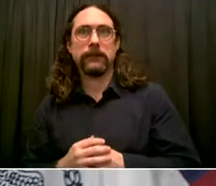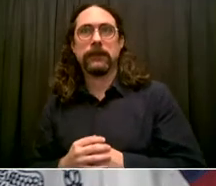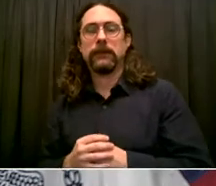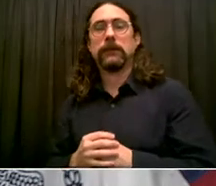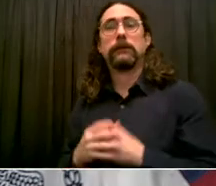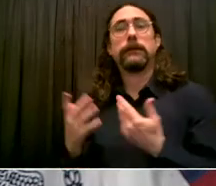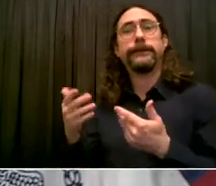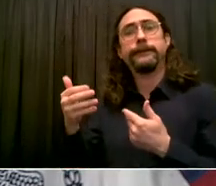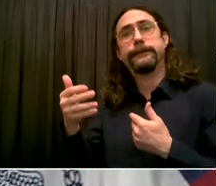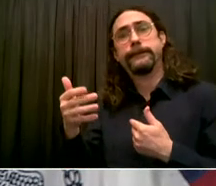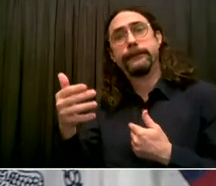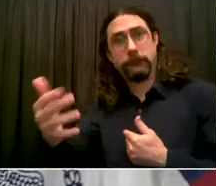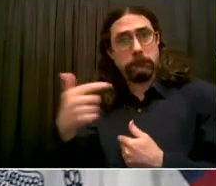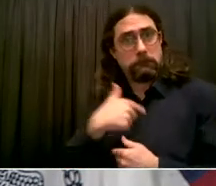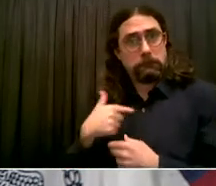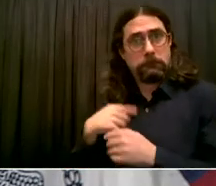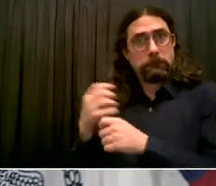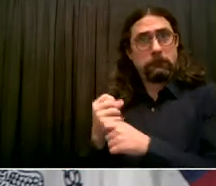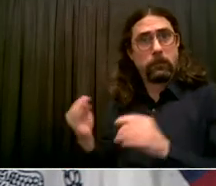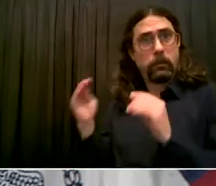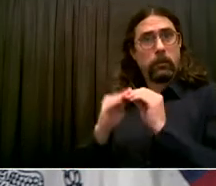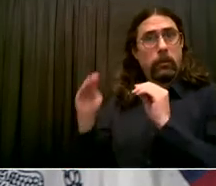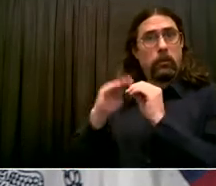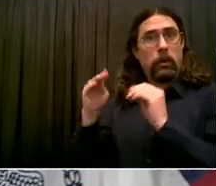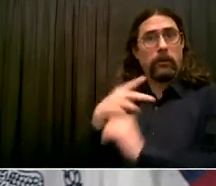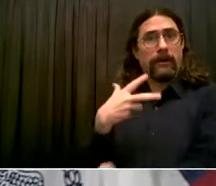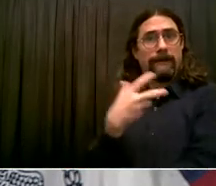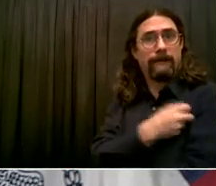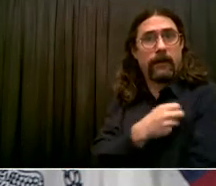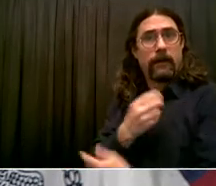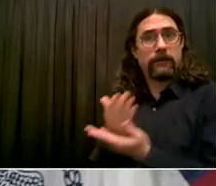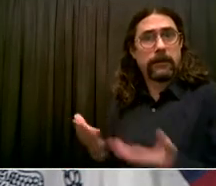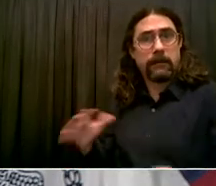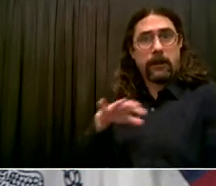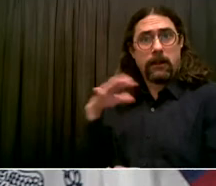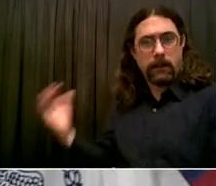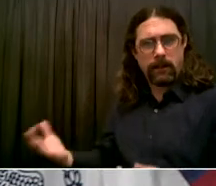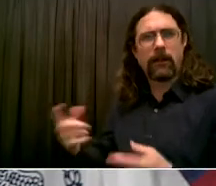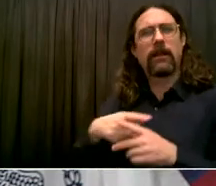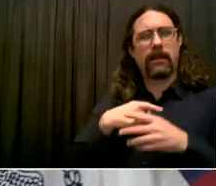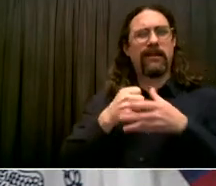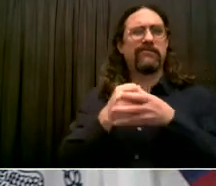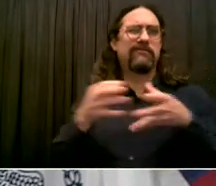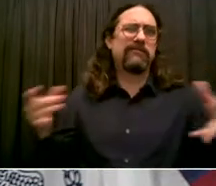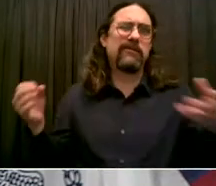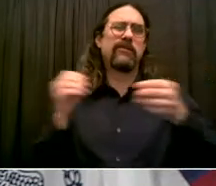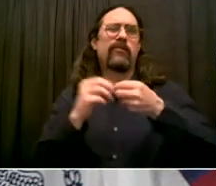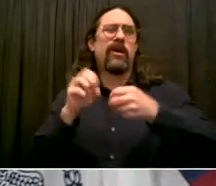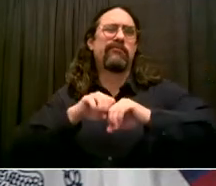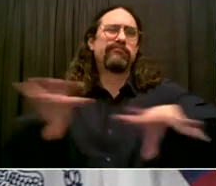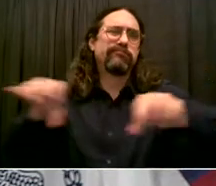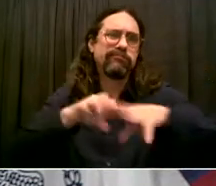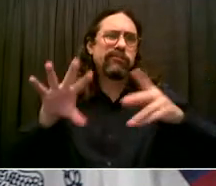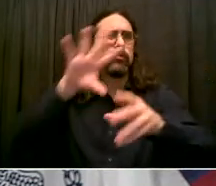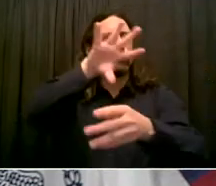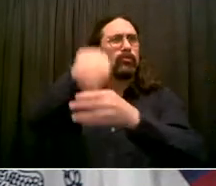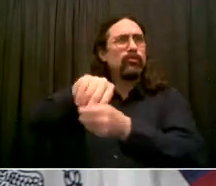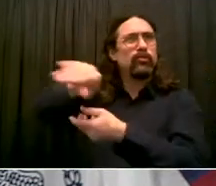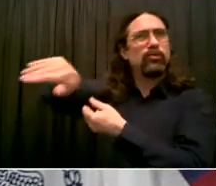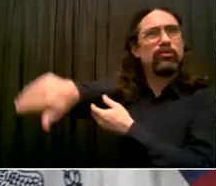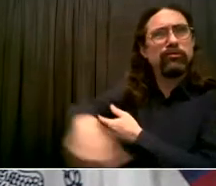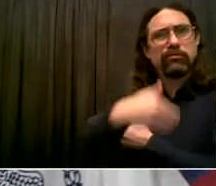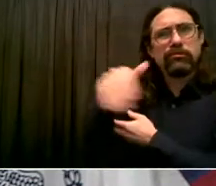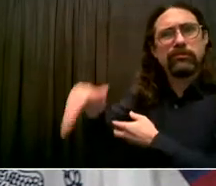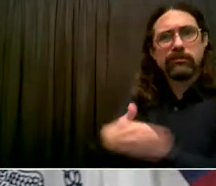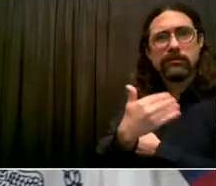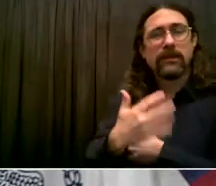We still don't have anywhere near the supply we need. And so that's why it's important to keep some of our focus on the folks who are